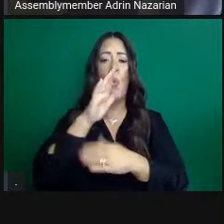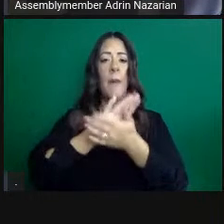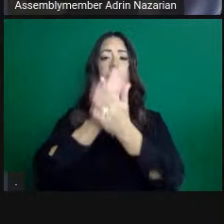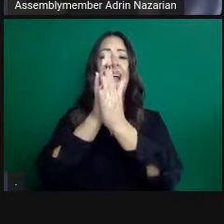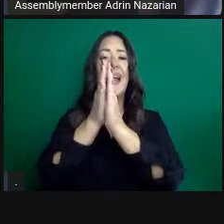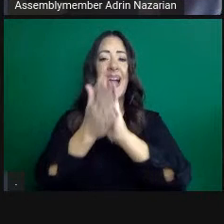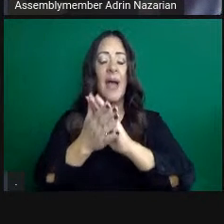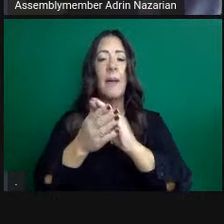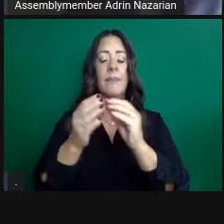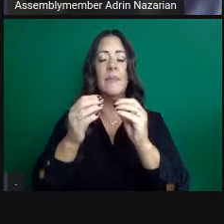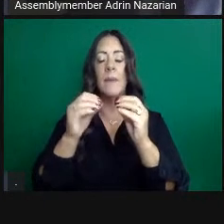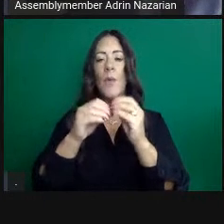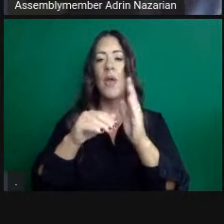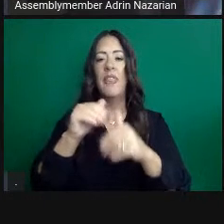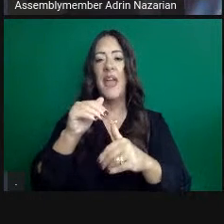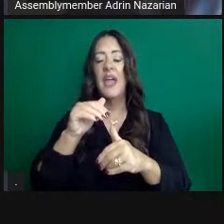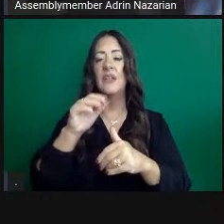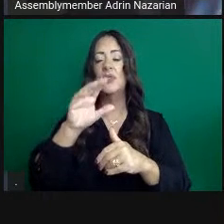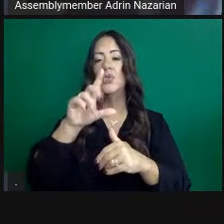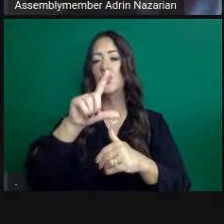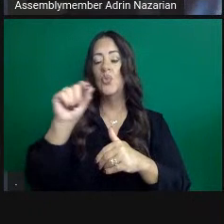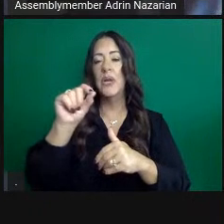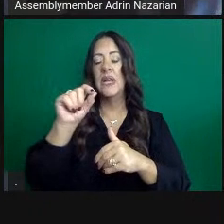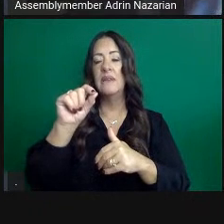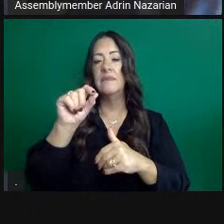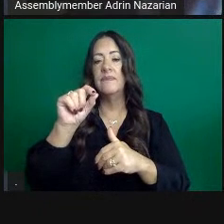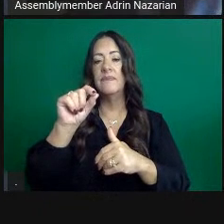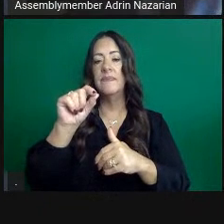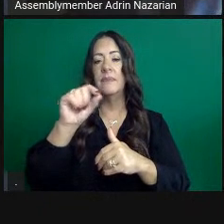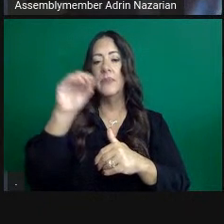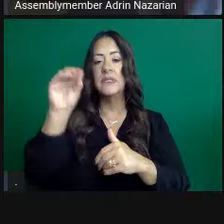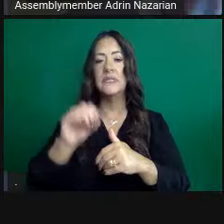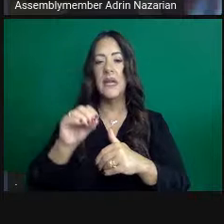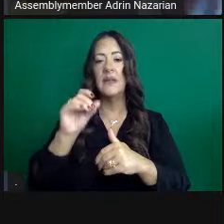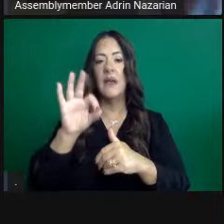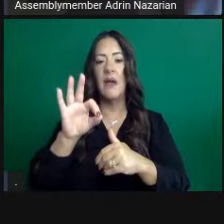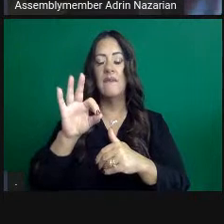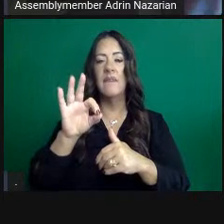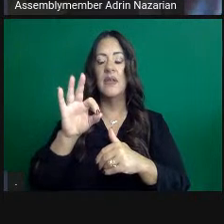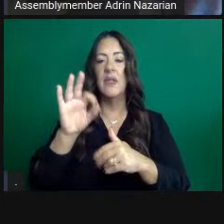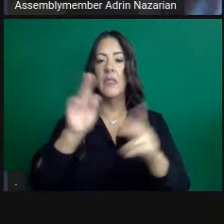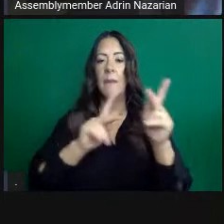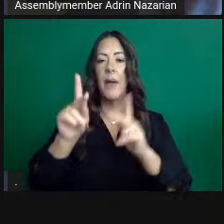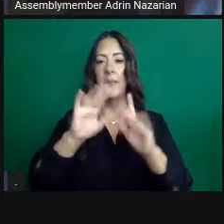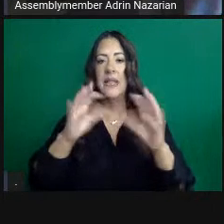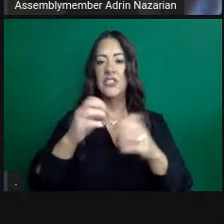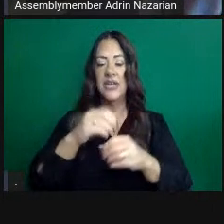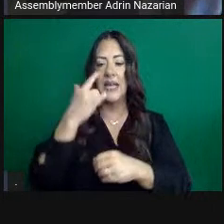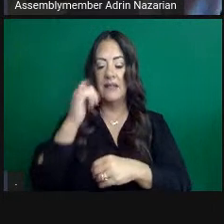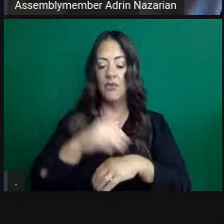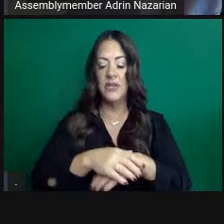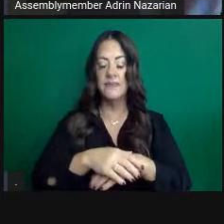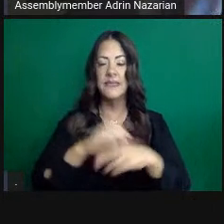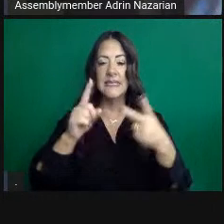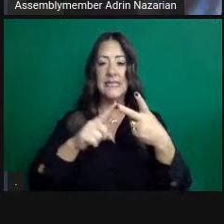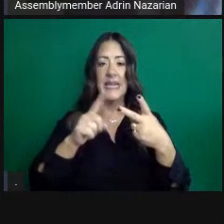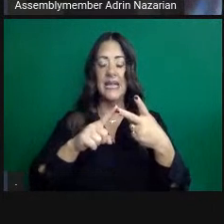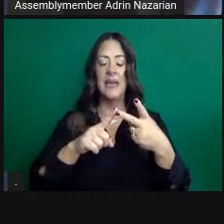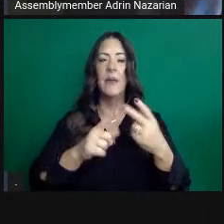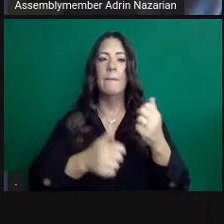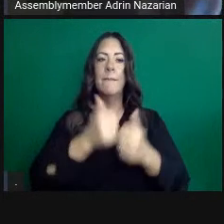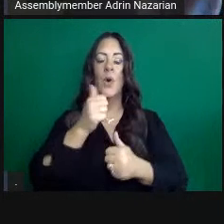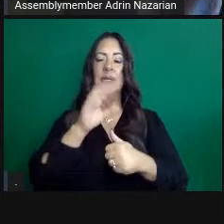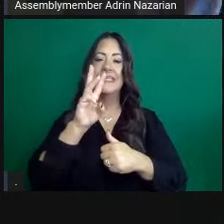state's population within the next 15 years. Second, during this pandemic, we saw that California's